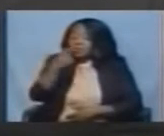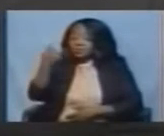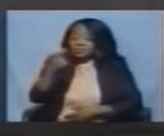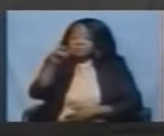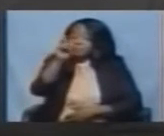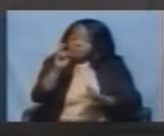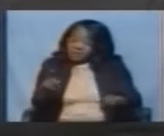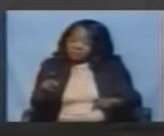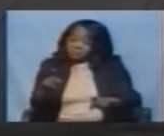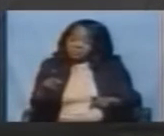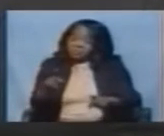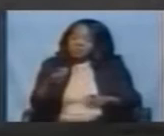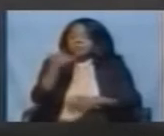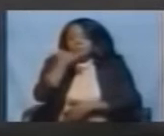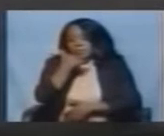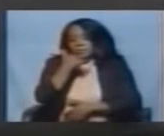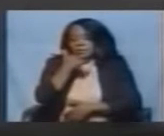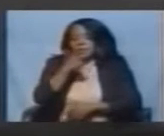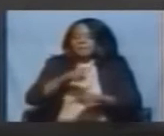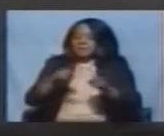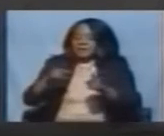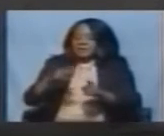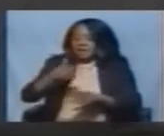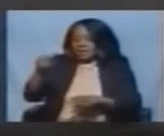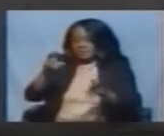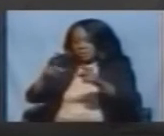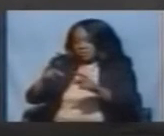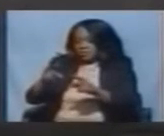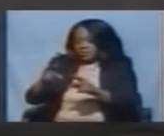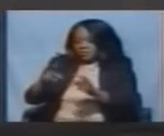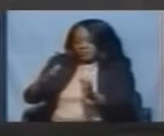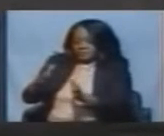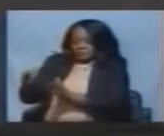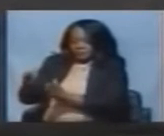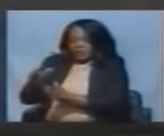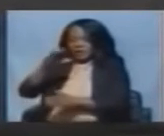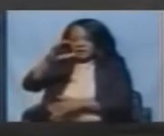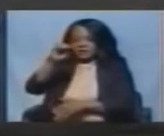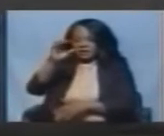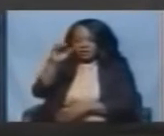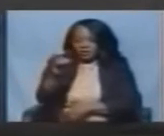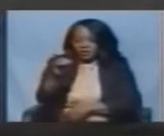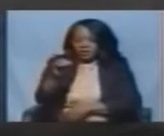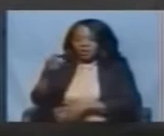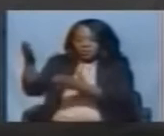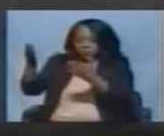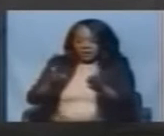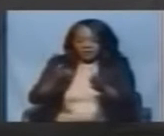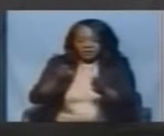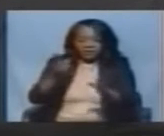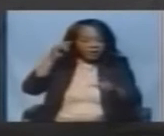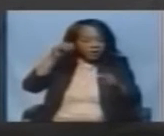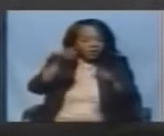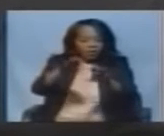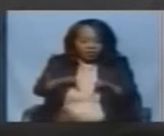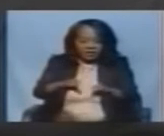things. Okay? Some people can decide, because I'm CEO, I want this contract to do it. Bring the contract, I sign. The